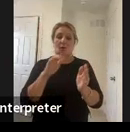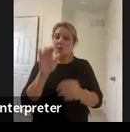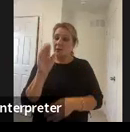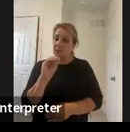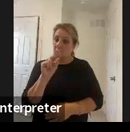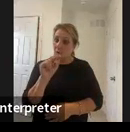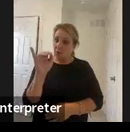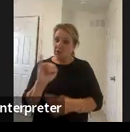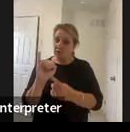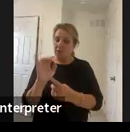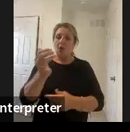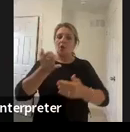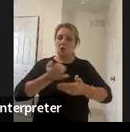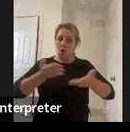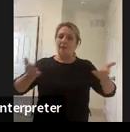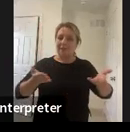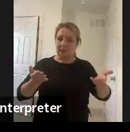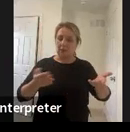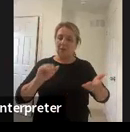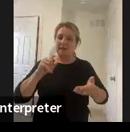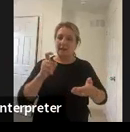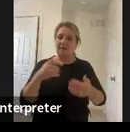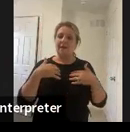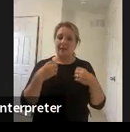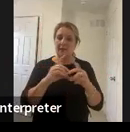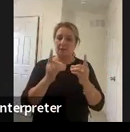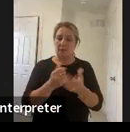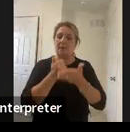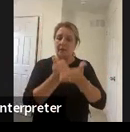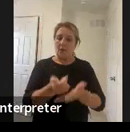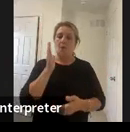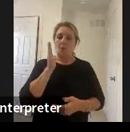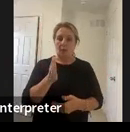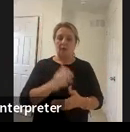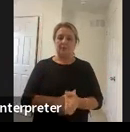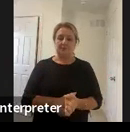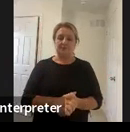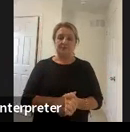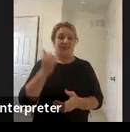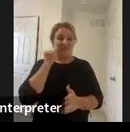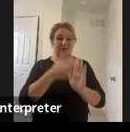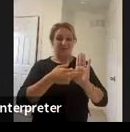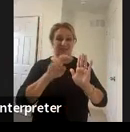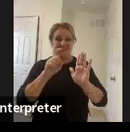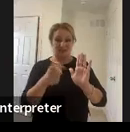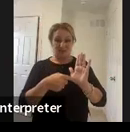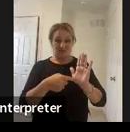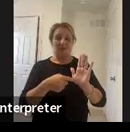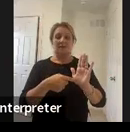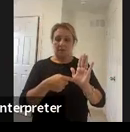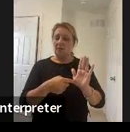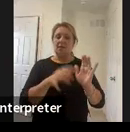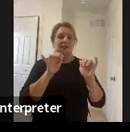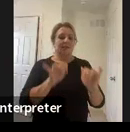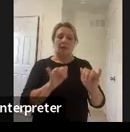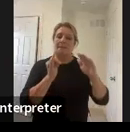insurance, you can call us at Alexandria Health Department and we are ready to help you. If you're diagnosed with monkeypox, continue the same